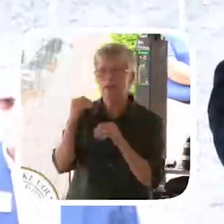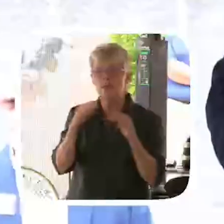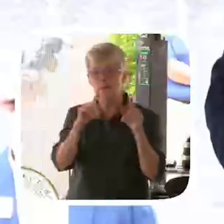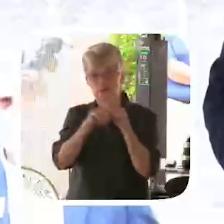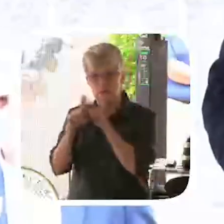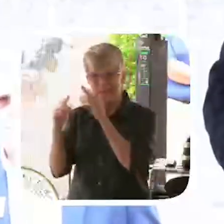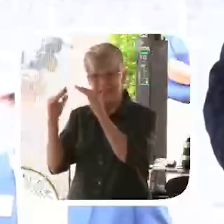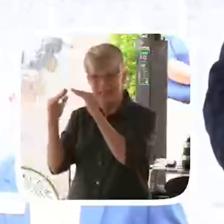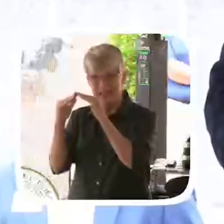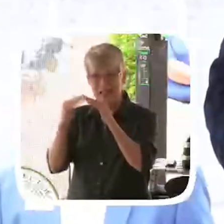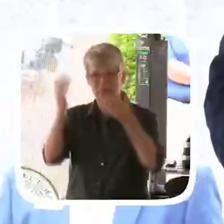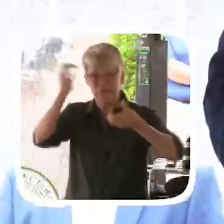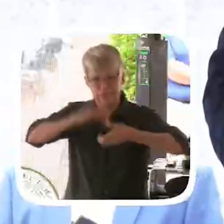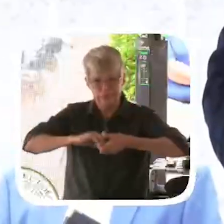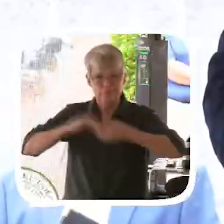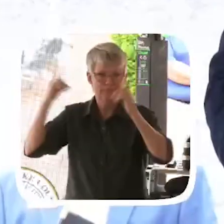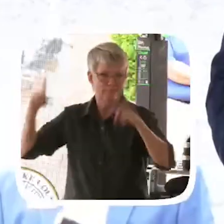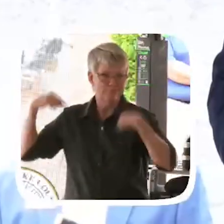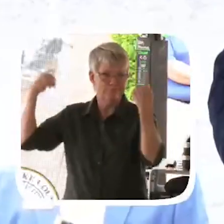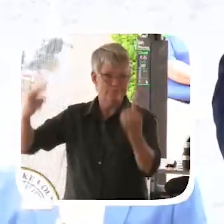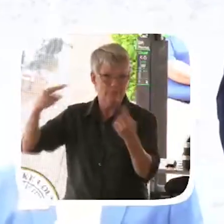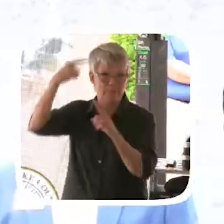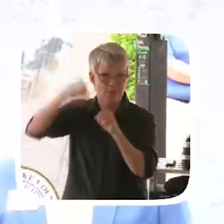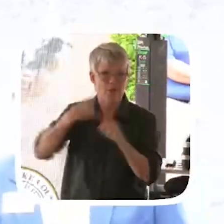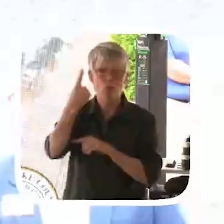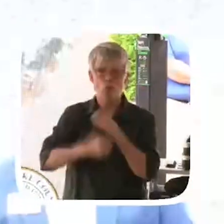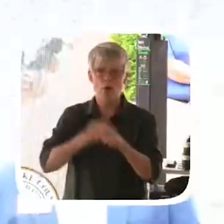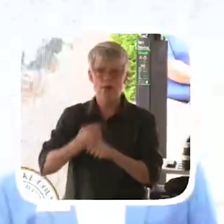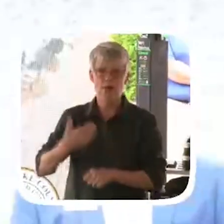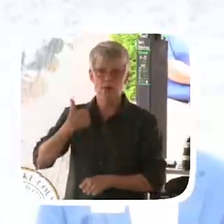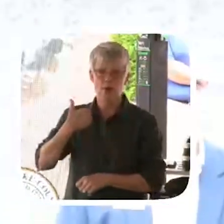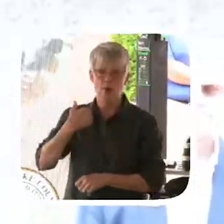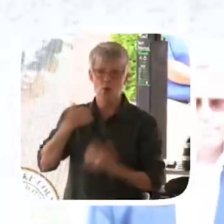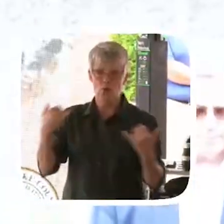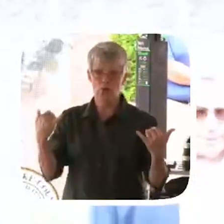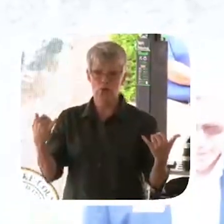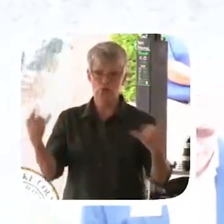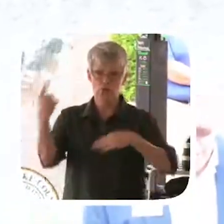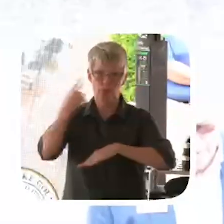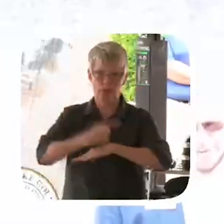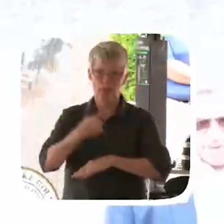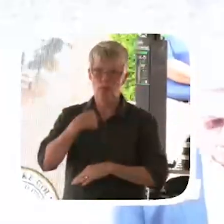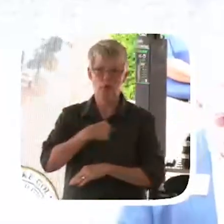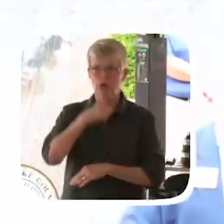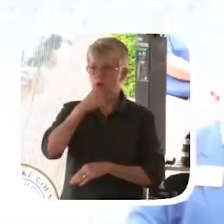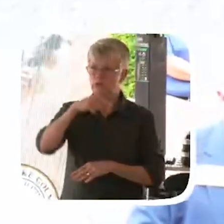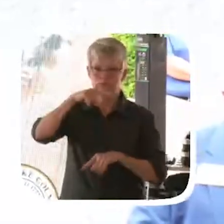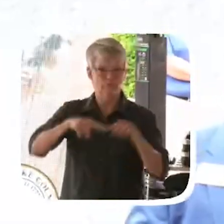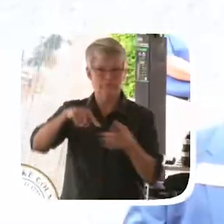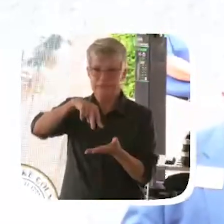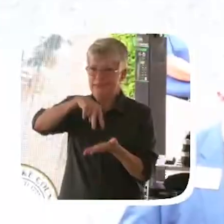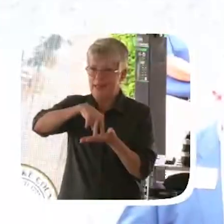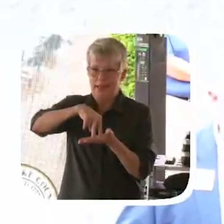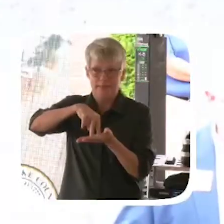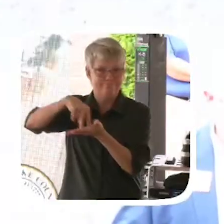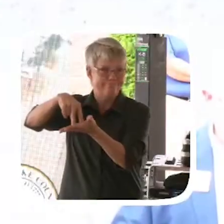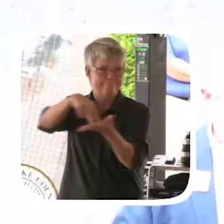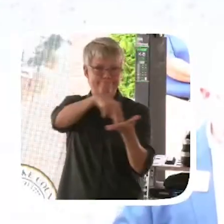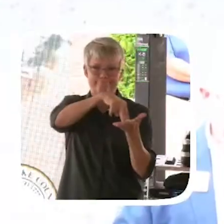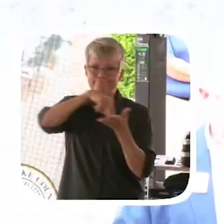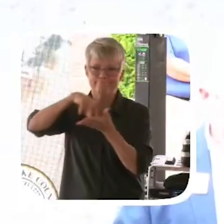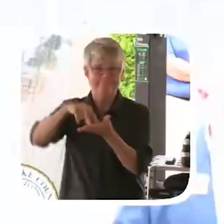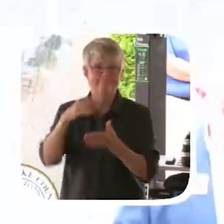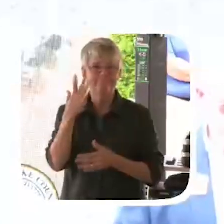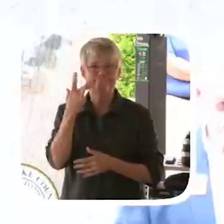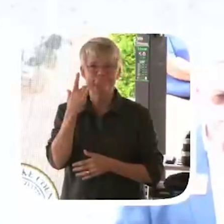last month. Wow, 1 year ago today, we would not be able to stand where we're standing right now. There was